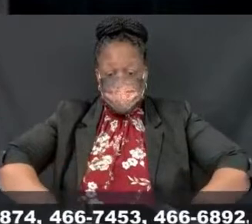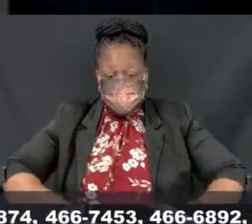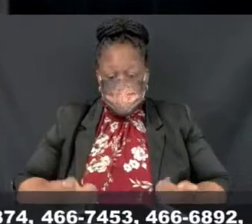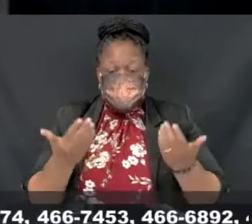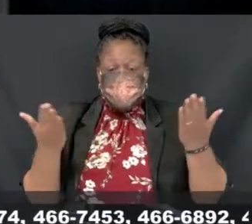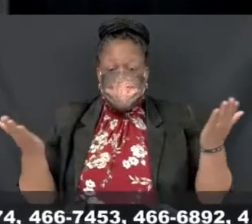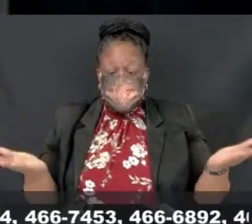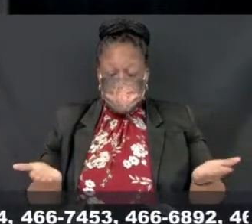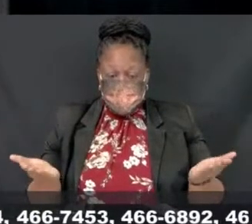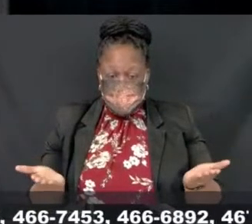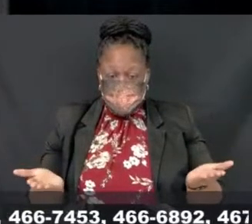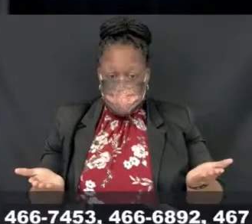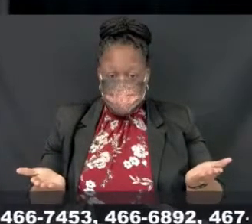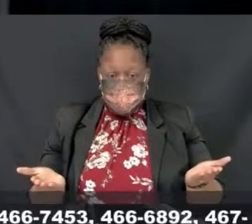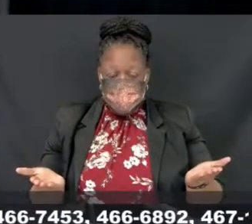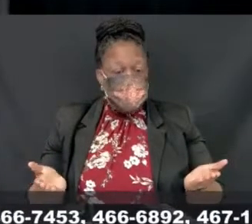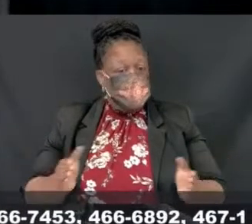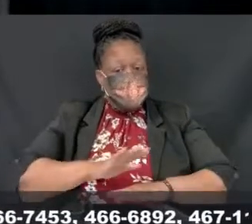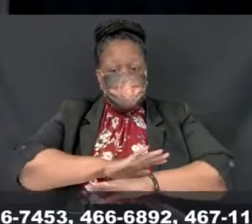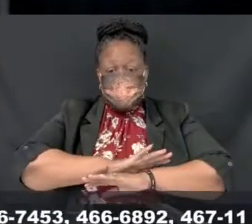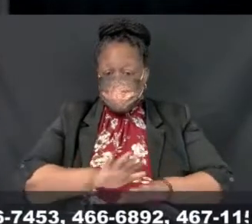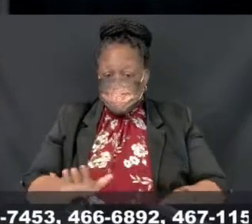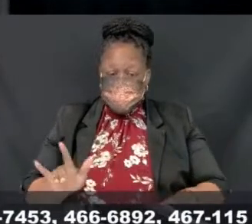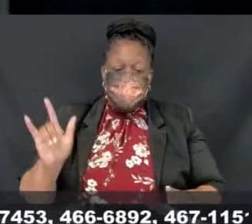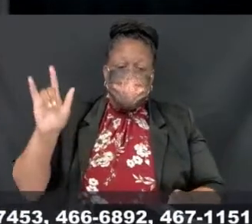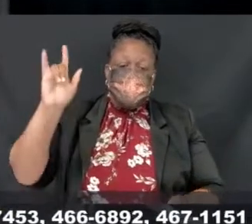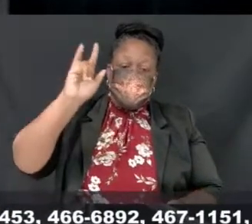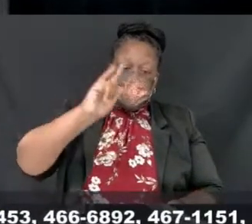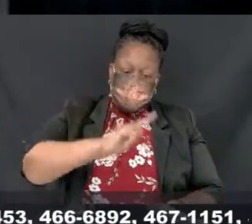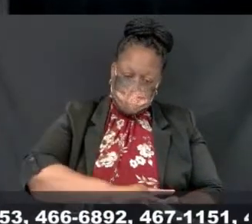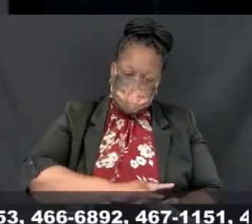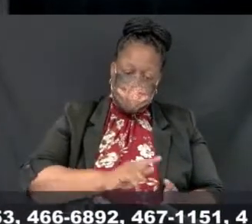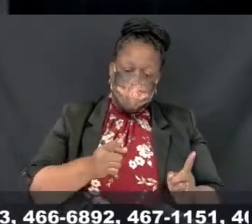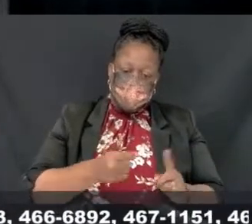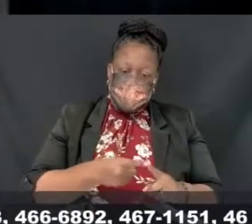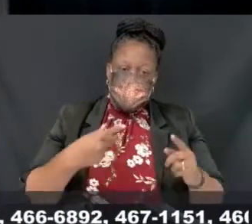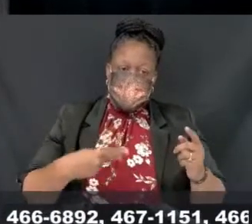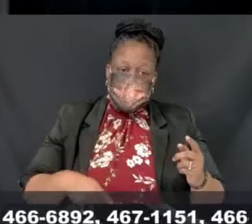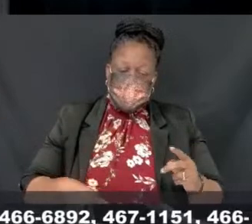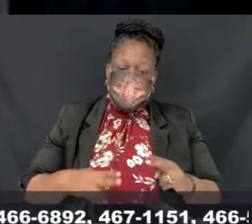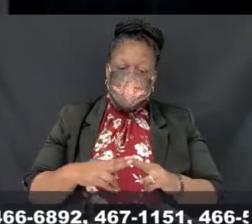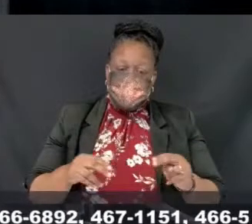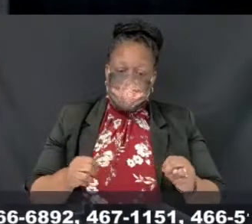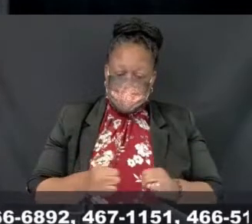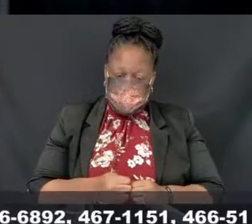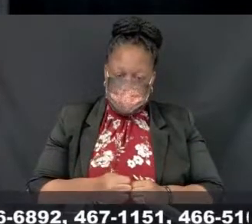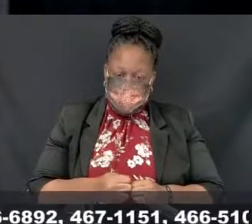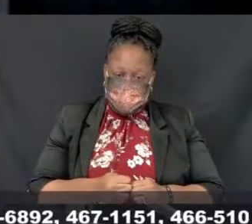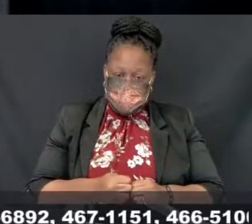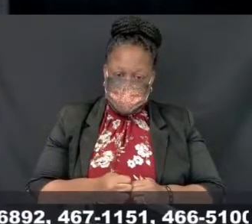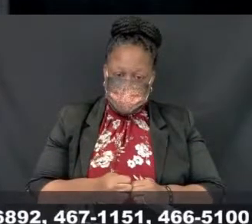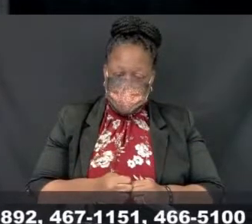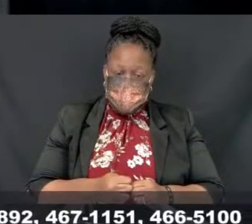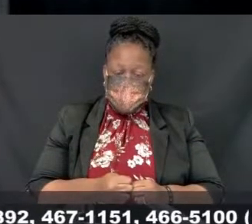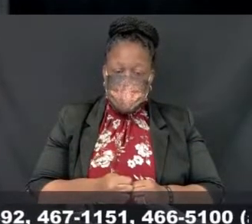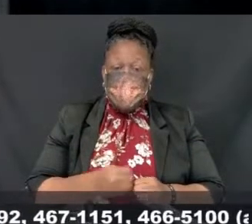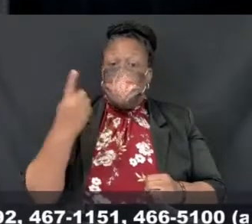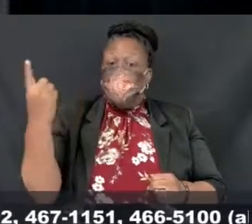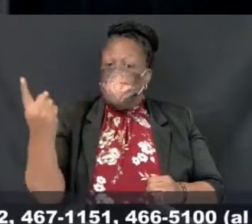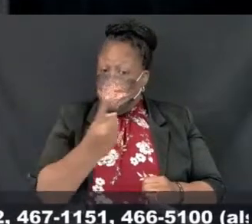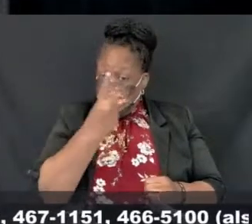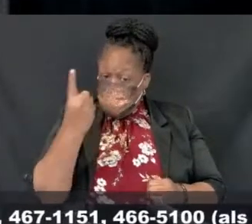Again, cabinet will have to make a decision if you are a non-national without any of the status I just listed